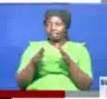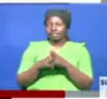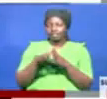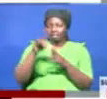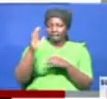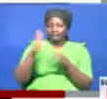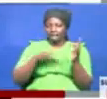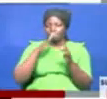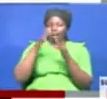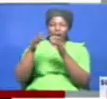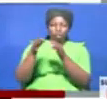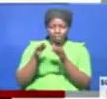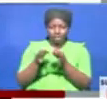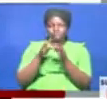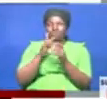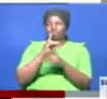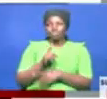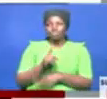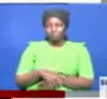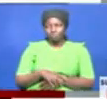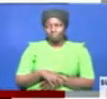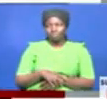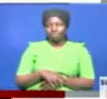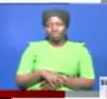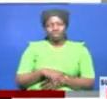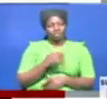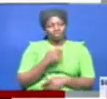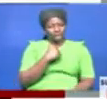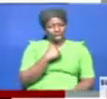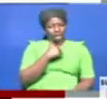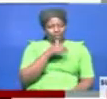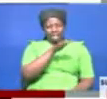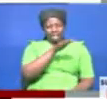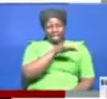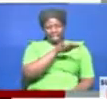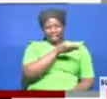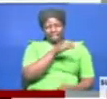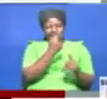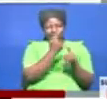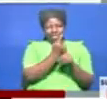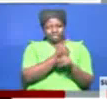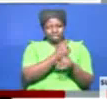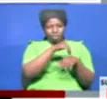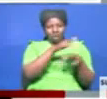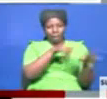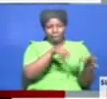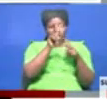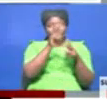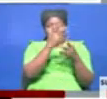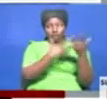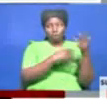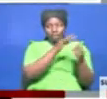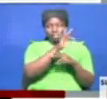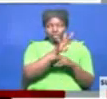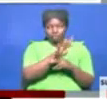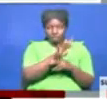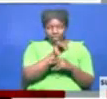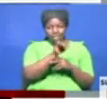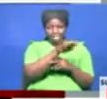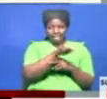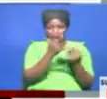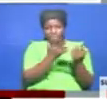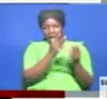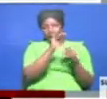accountability. So there are glaring differences when it comes to the uploading of the Form 34, and maybe this is why Azimio is actually calling